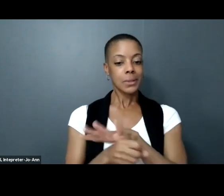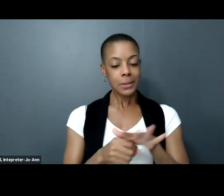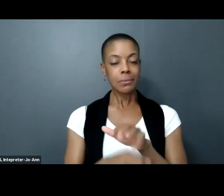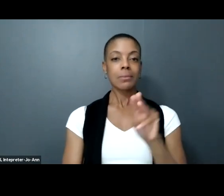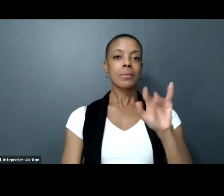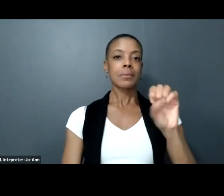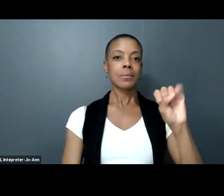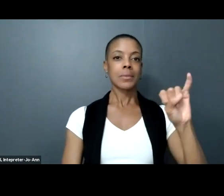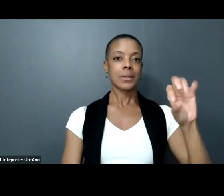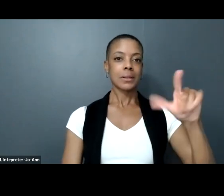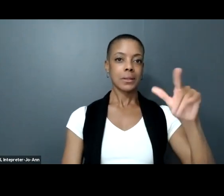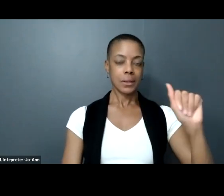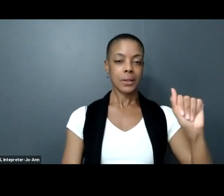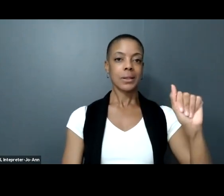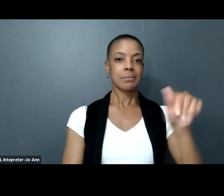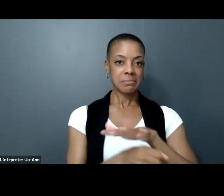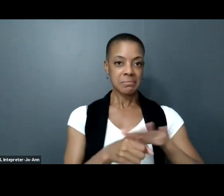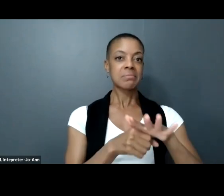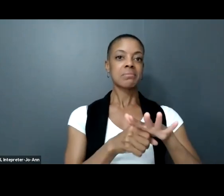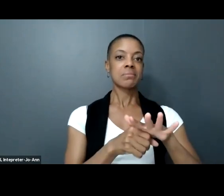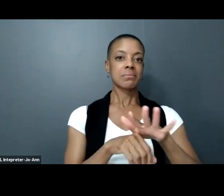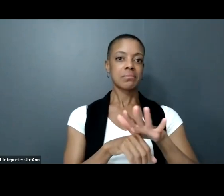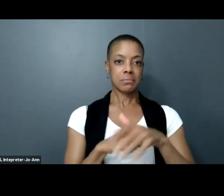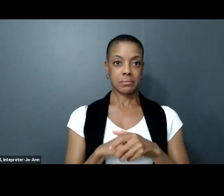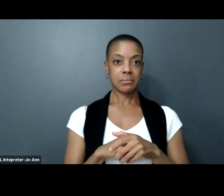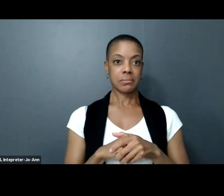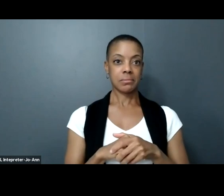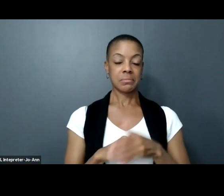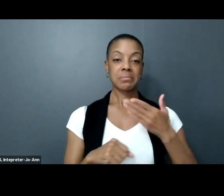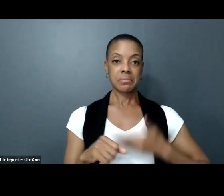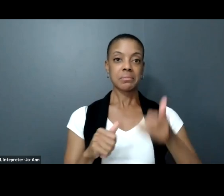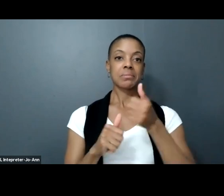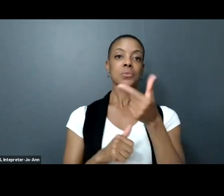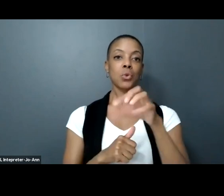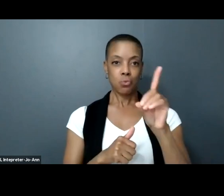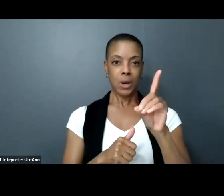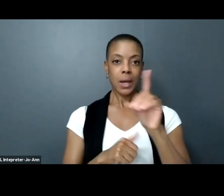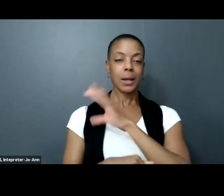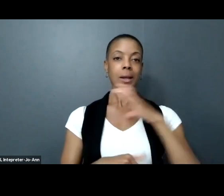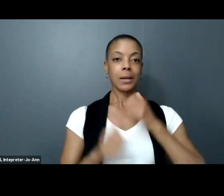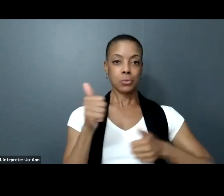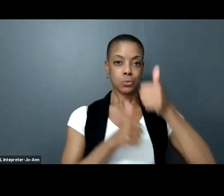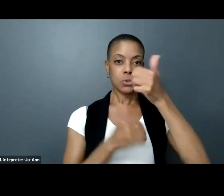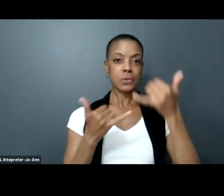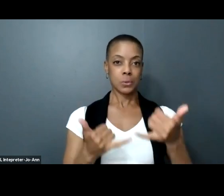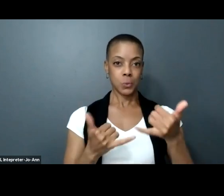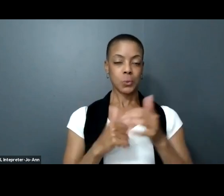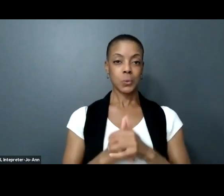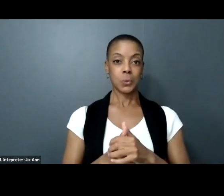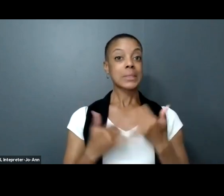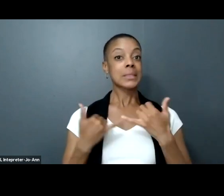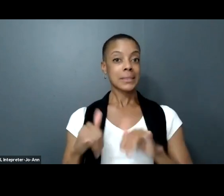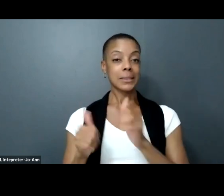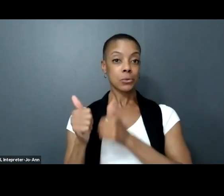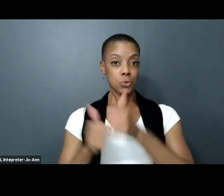Nation itself. Of course, you see that I'm the Anishinaabeg Nation Grand Council Chief now. I am still chief of